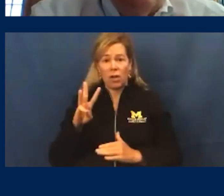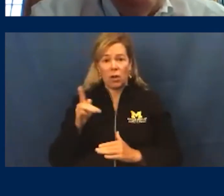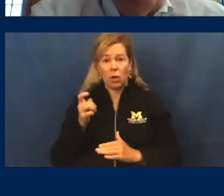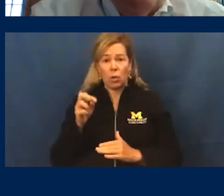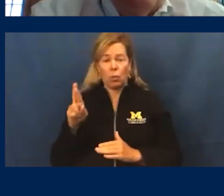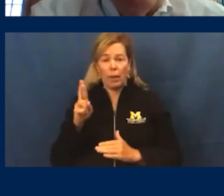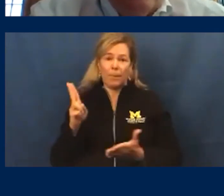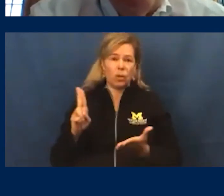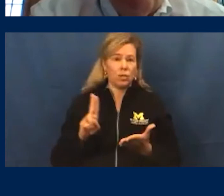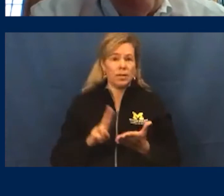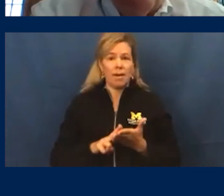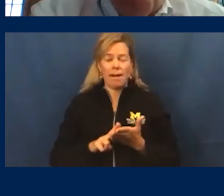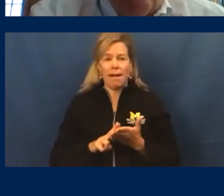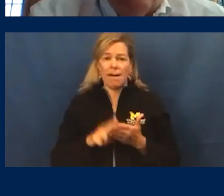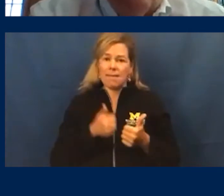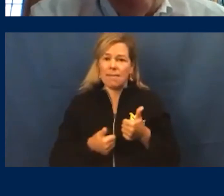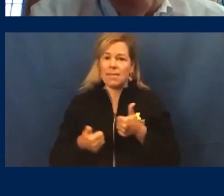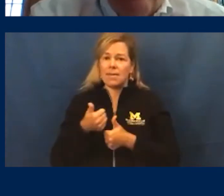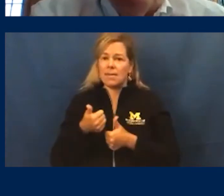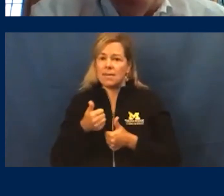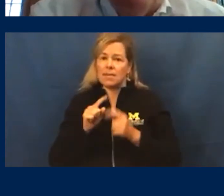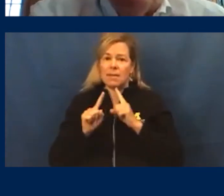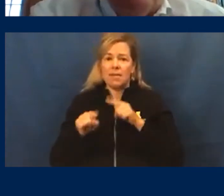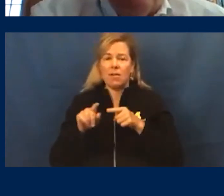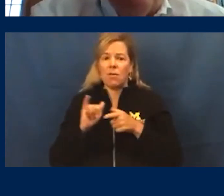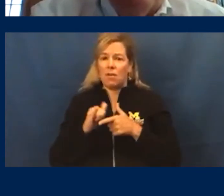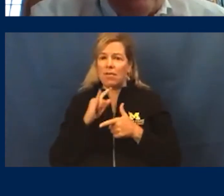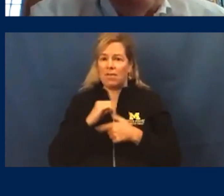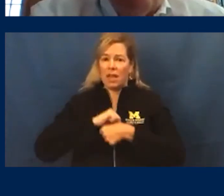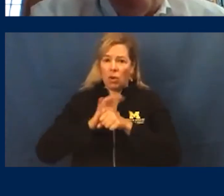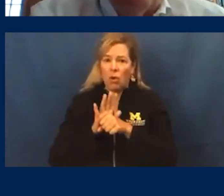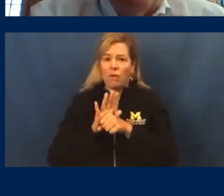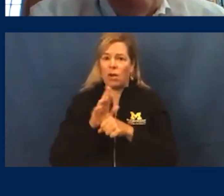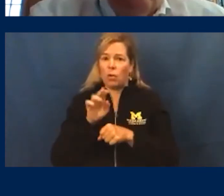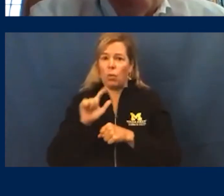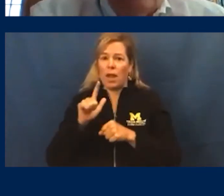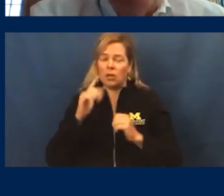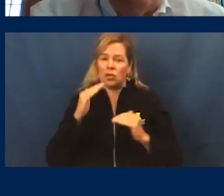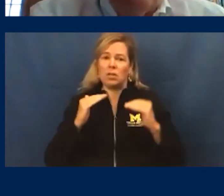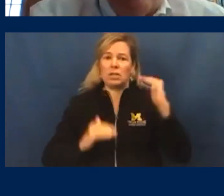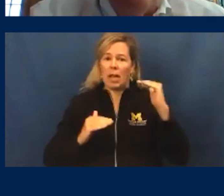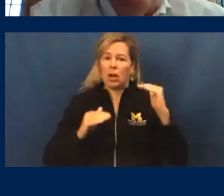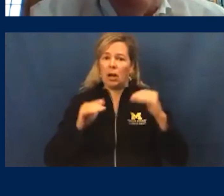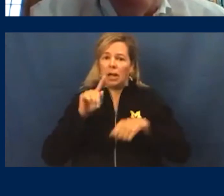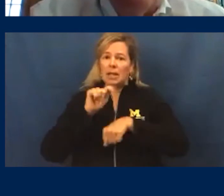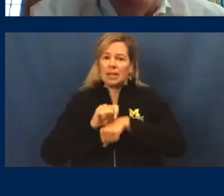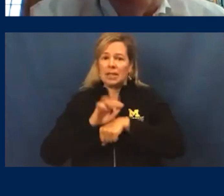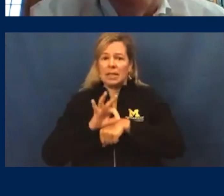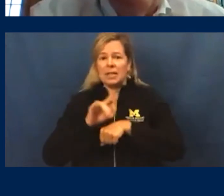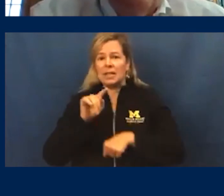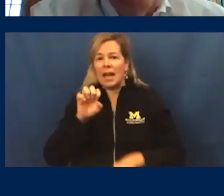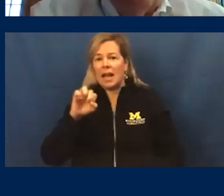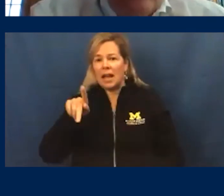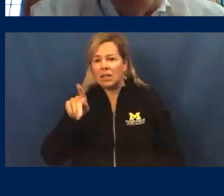signed the executive order forming the Coronavirus Racial Disparities Task Force on April 20th earlier this